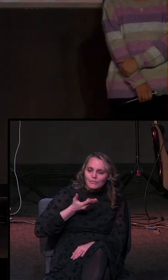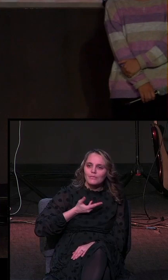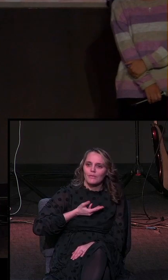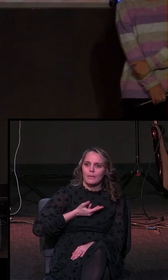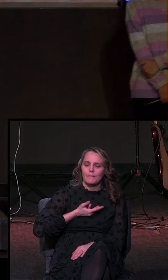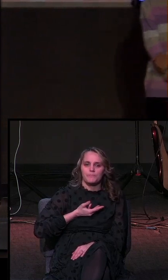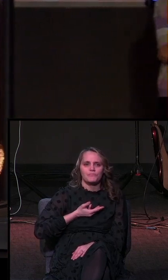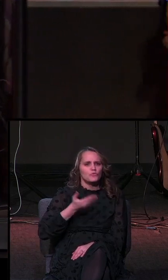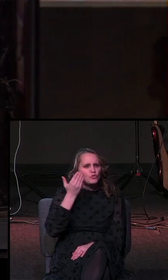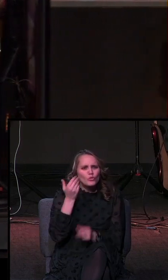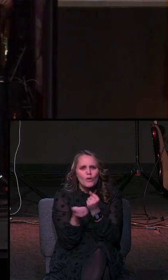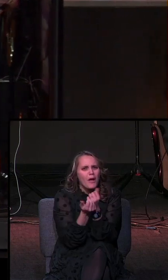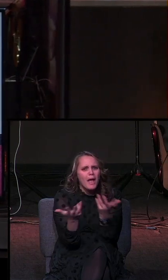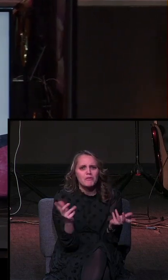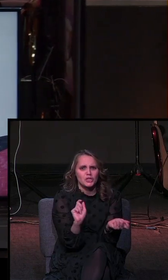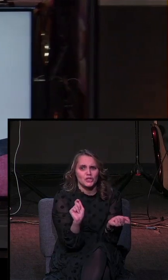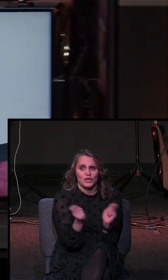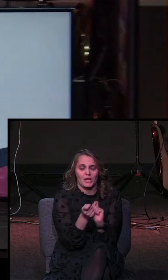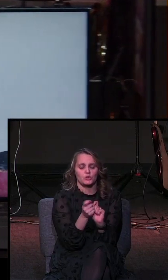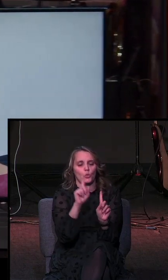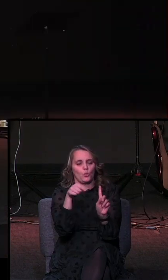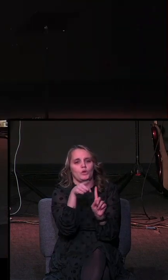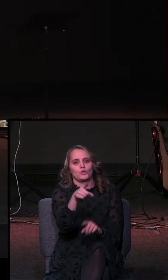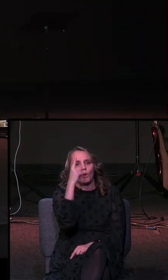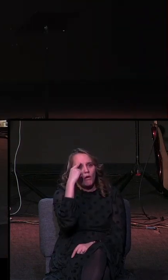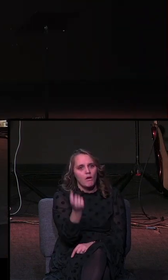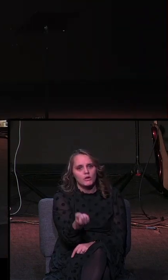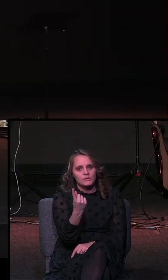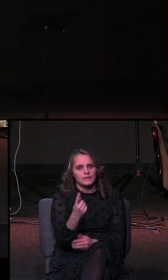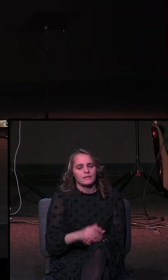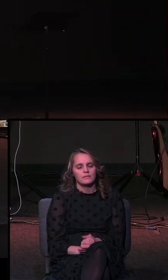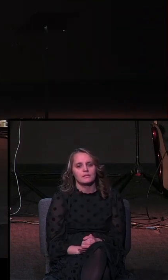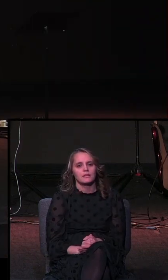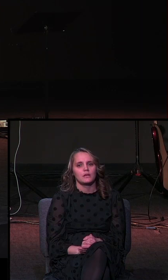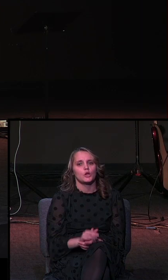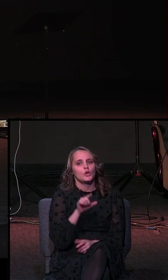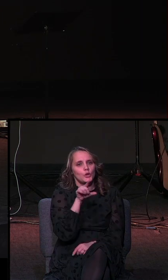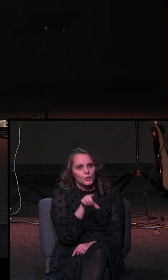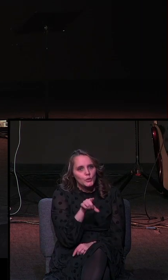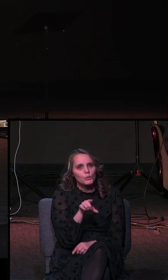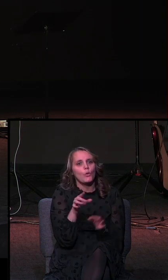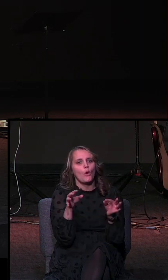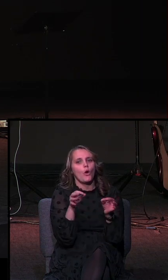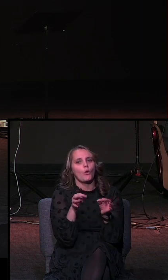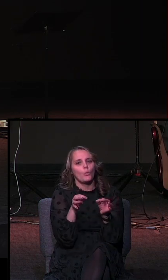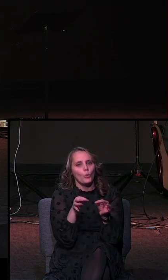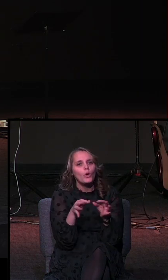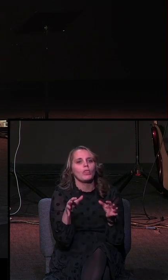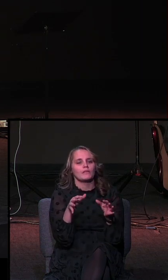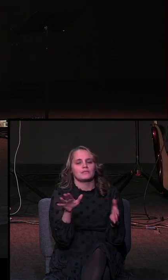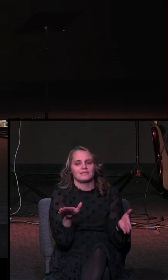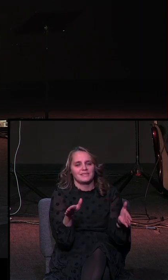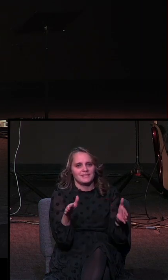everything changes when you understand that you were worth dying for, that Jesus